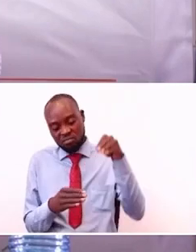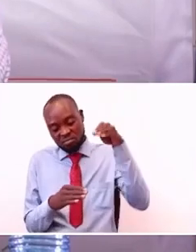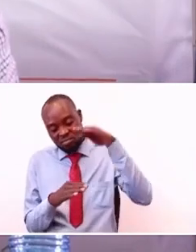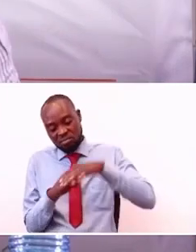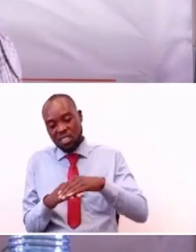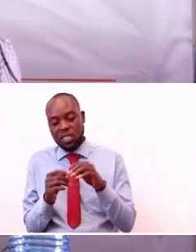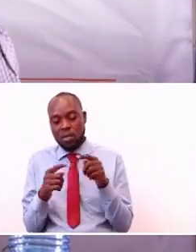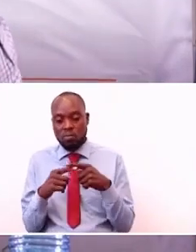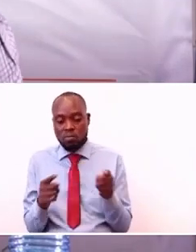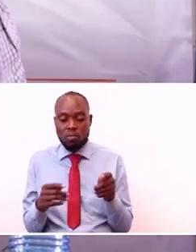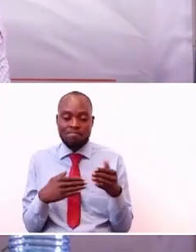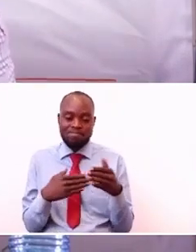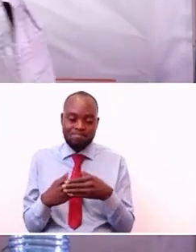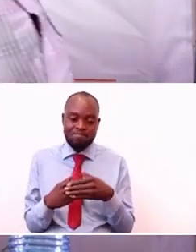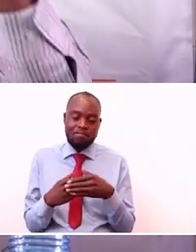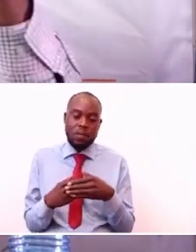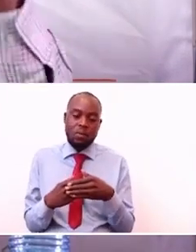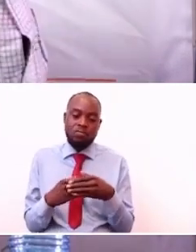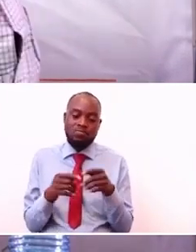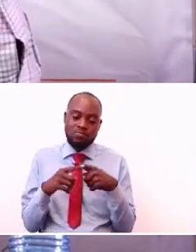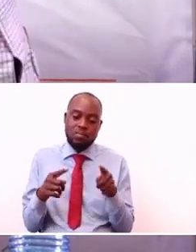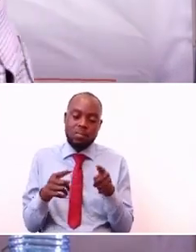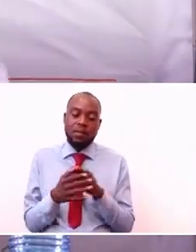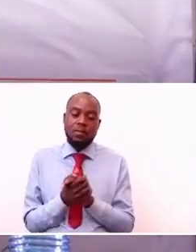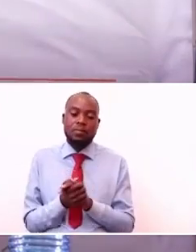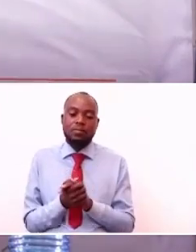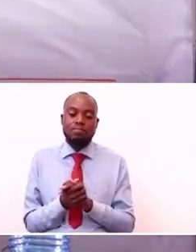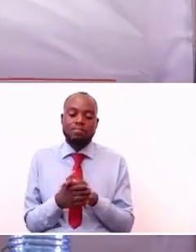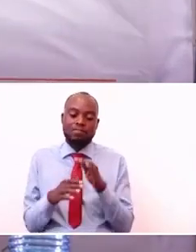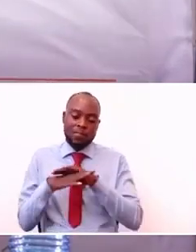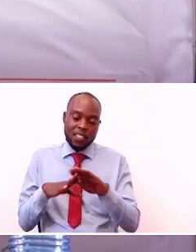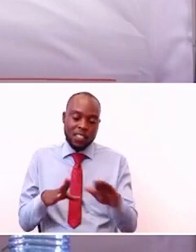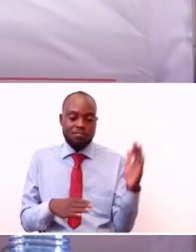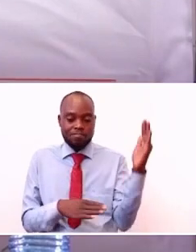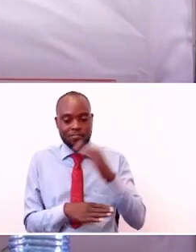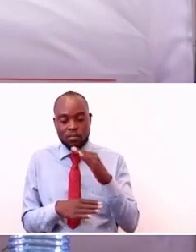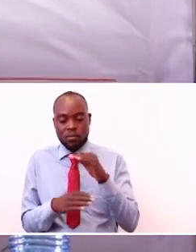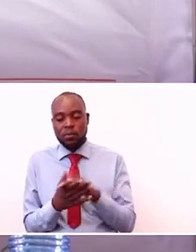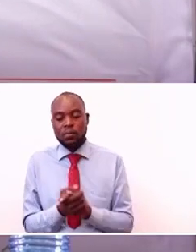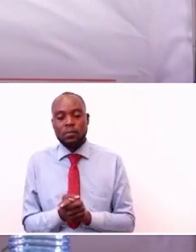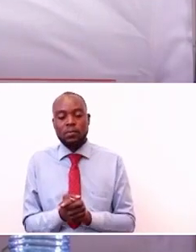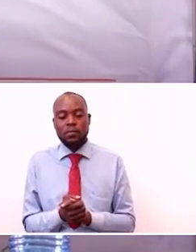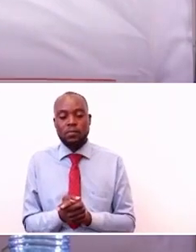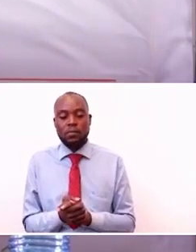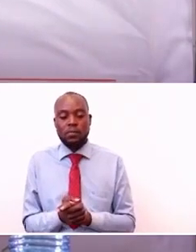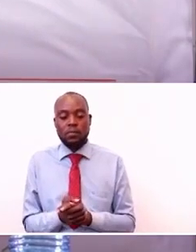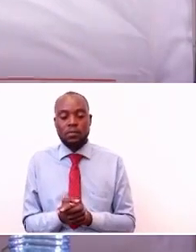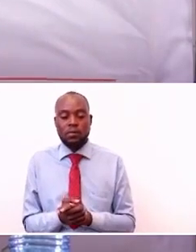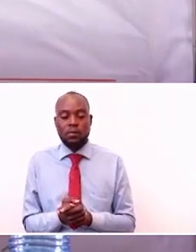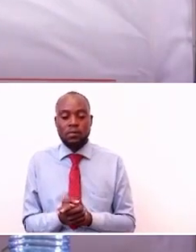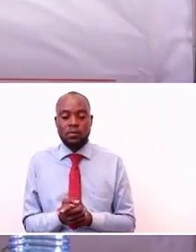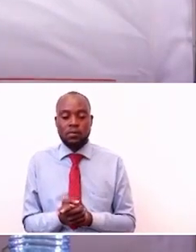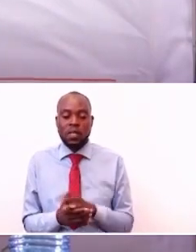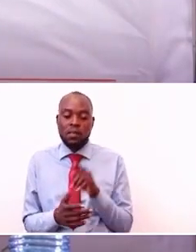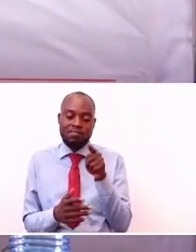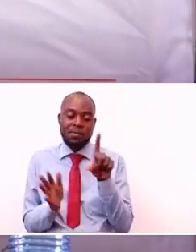sorts of filth until the clean stuff comes in. That's just the